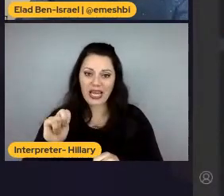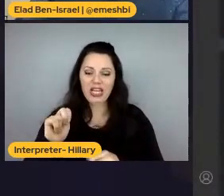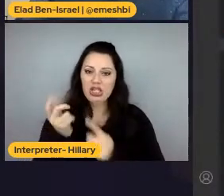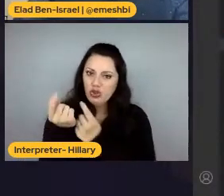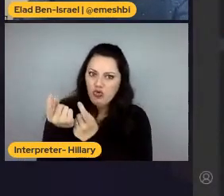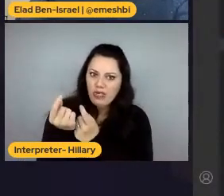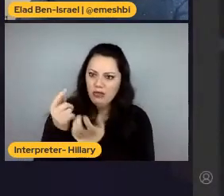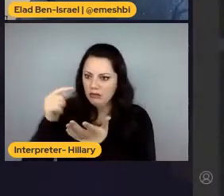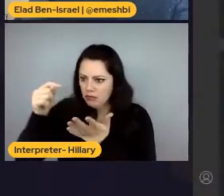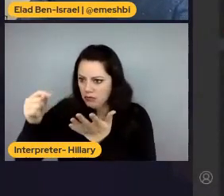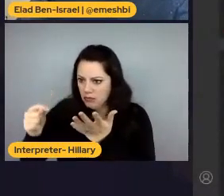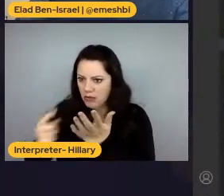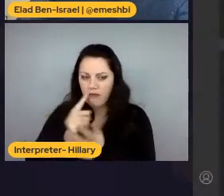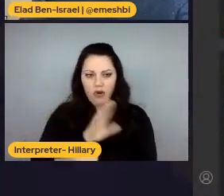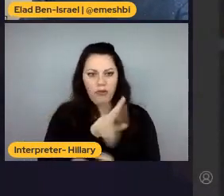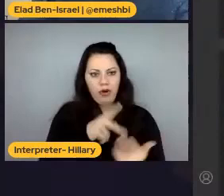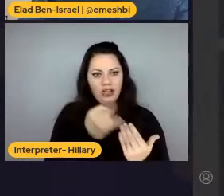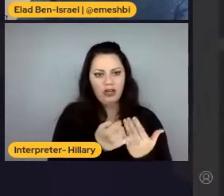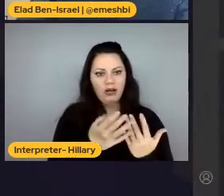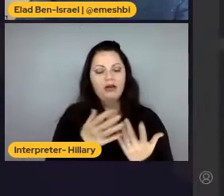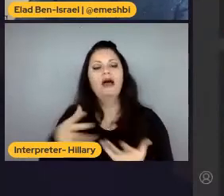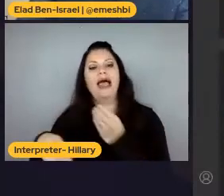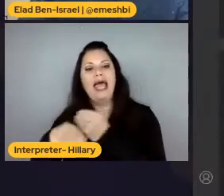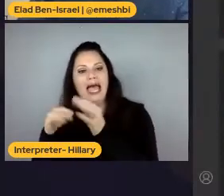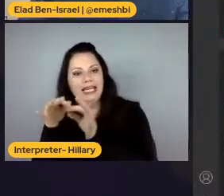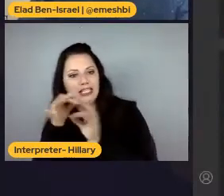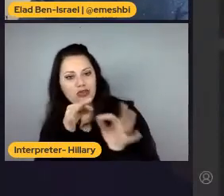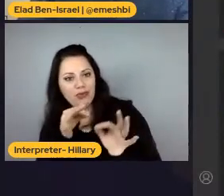can do something like, oh, let's edit this description.